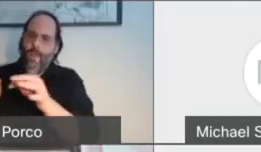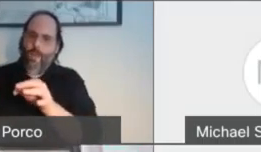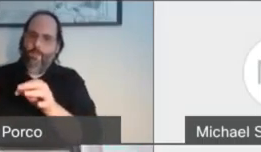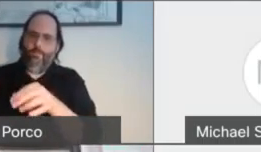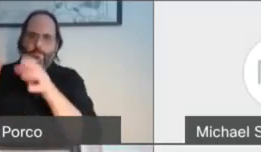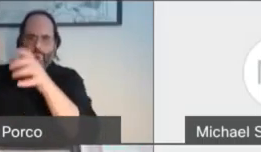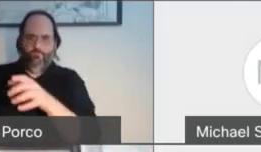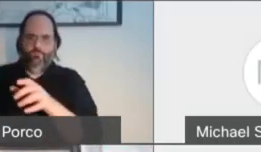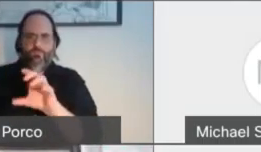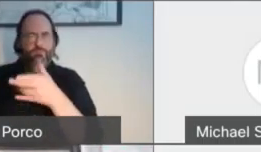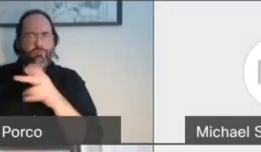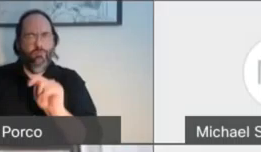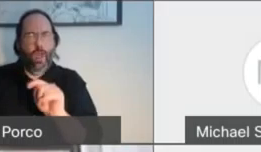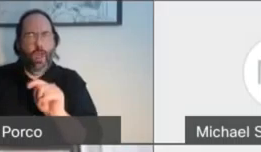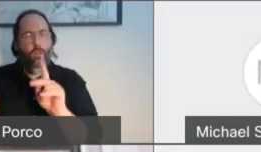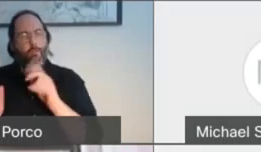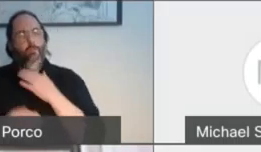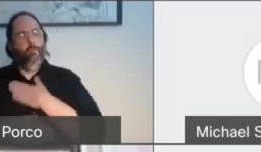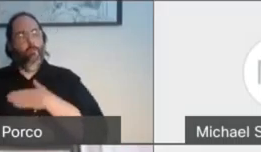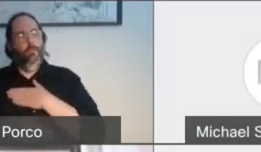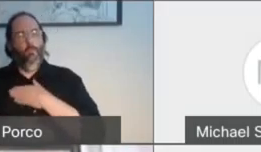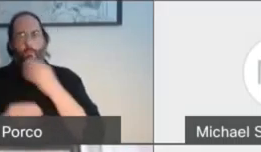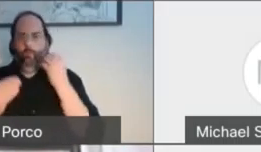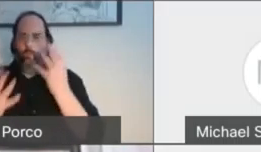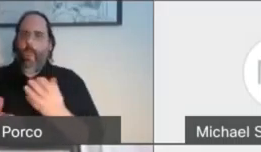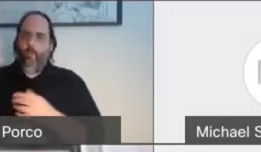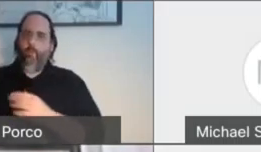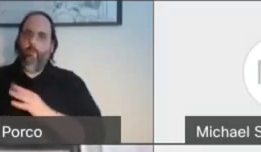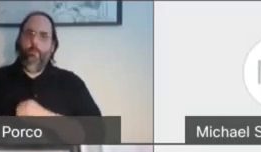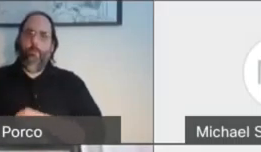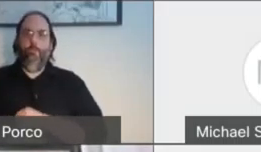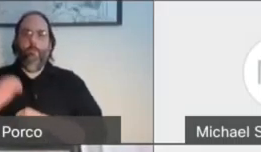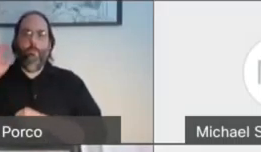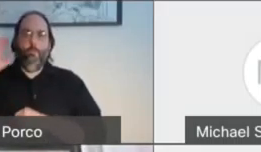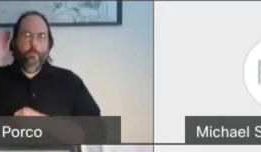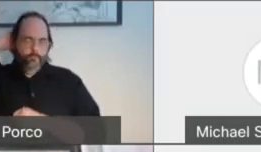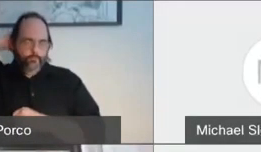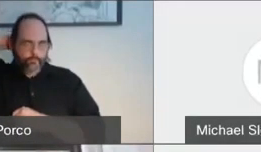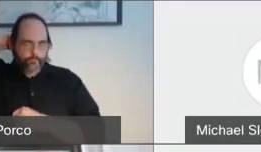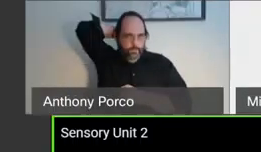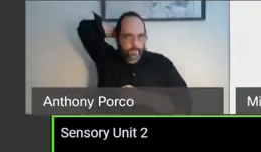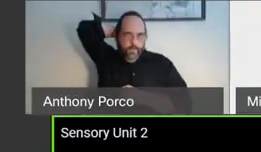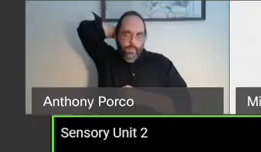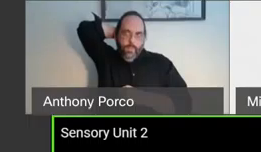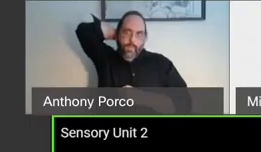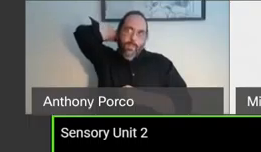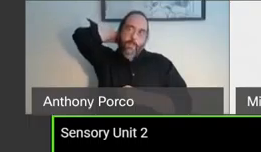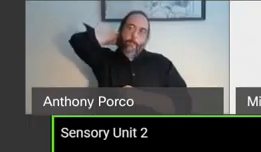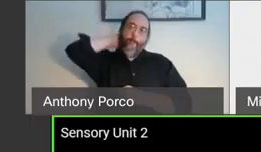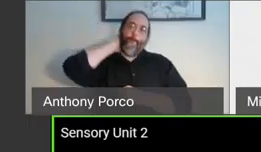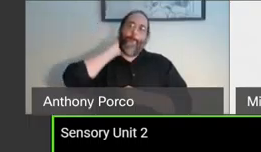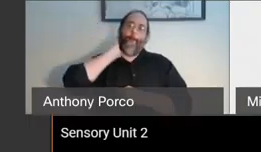comment section, people are really appreciating the information that you've just given us. Coming up next to the stage, we have a